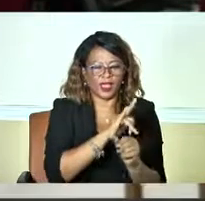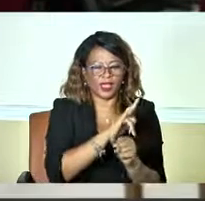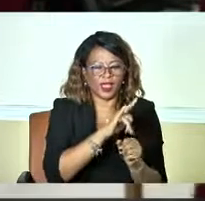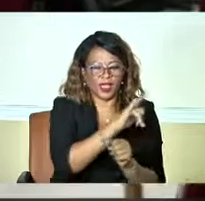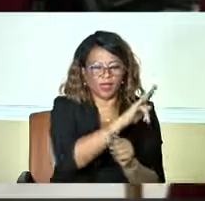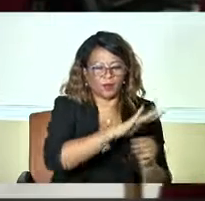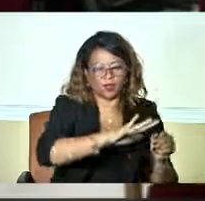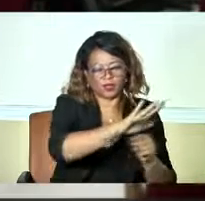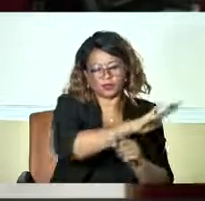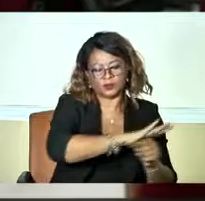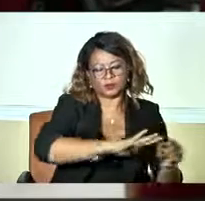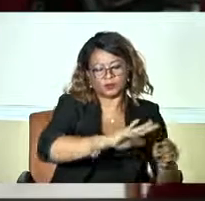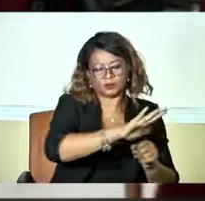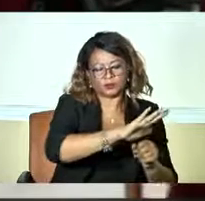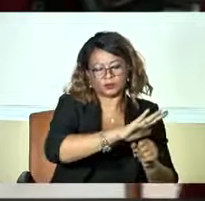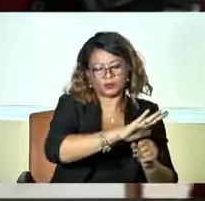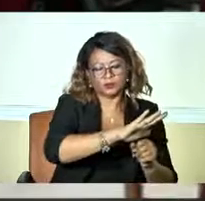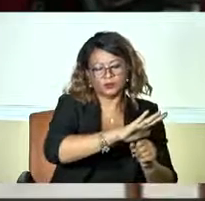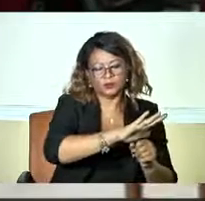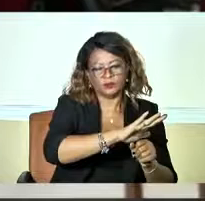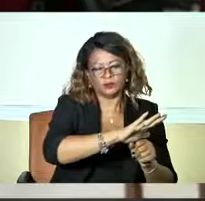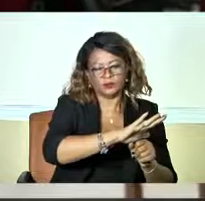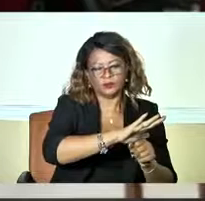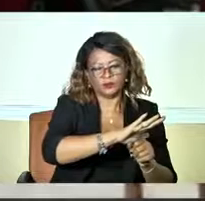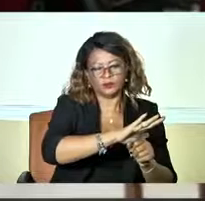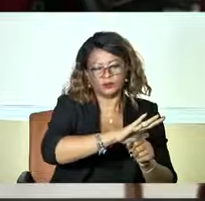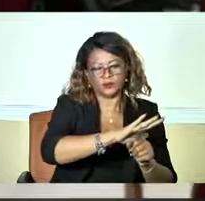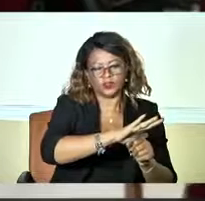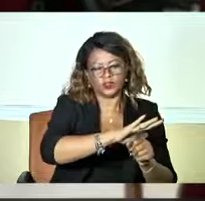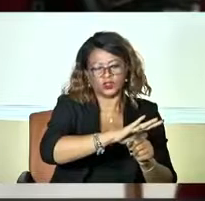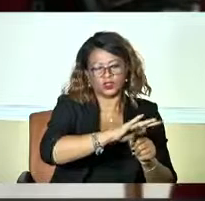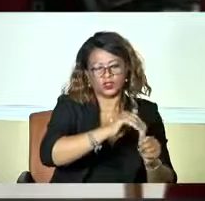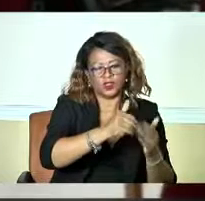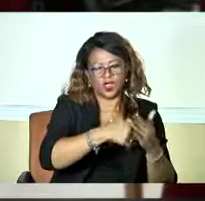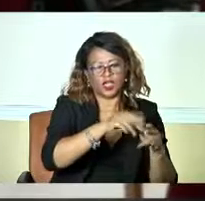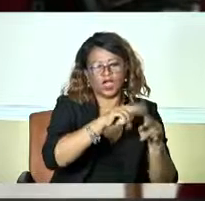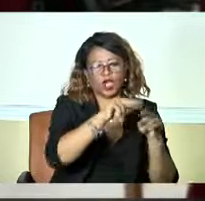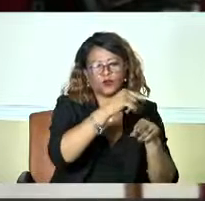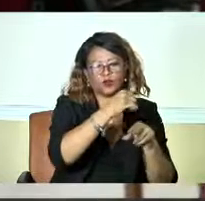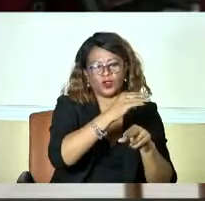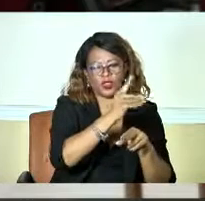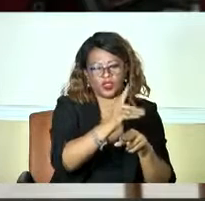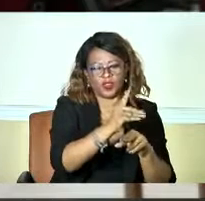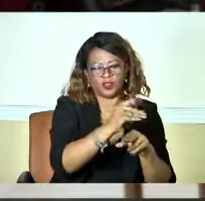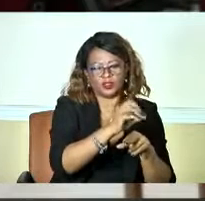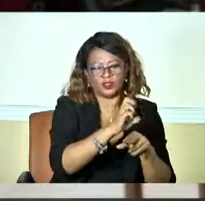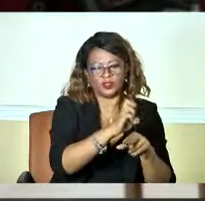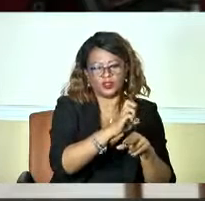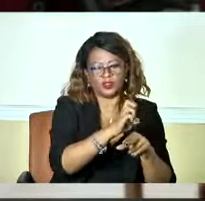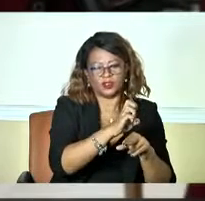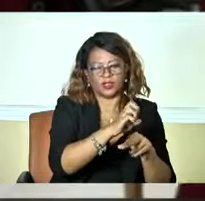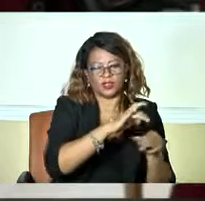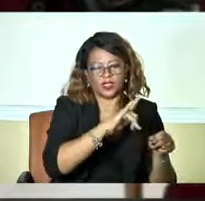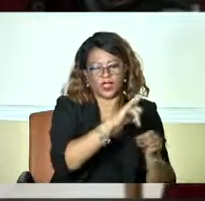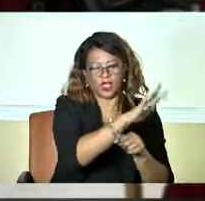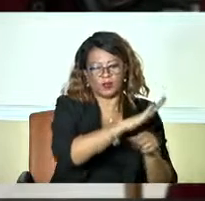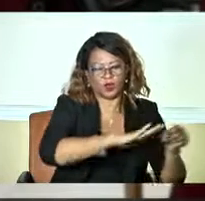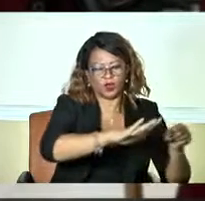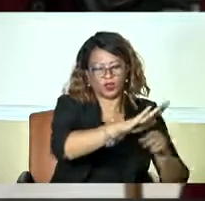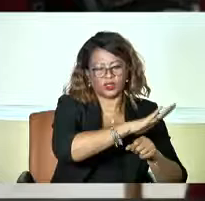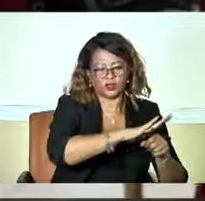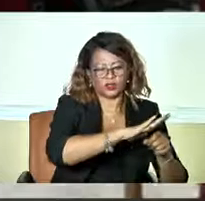Airport. Basically, renovations, upgrades that has been done to Grand Bahama's airport, as well